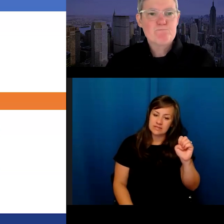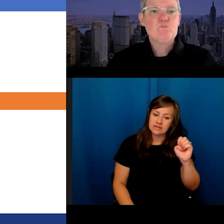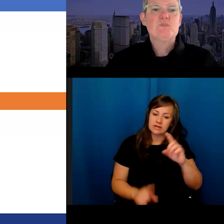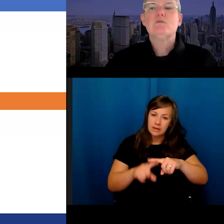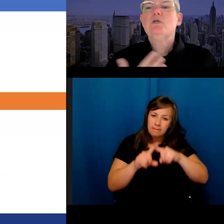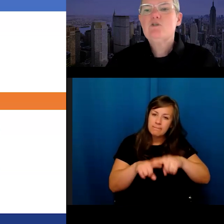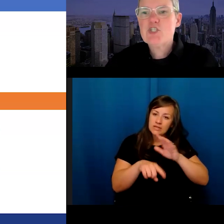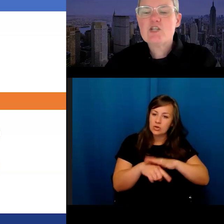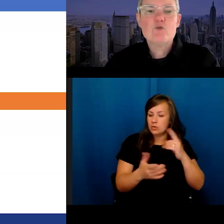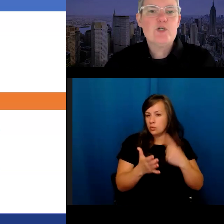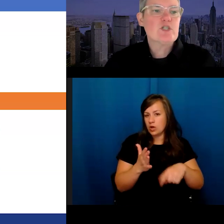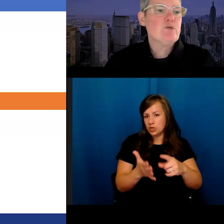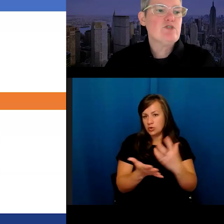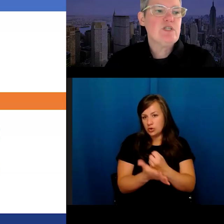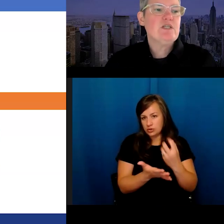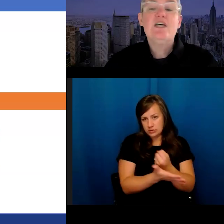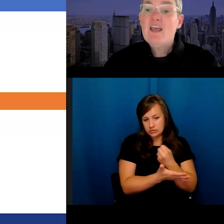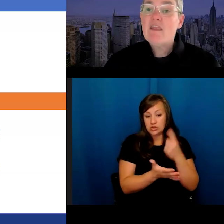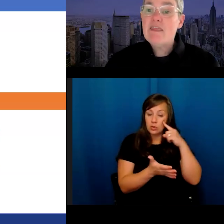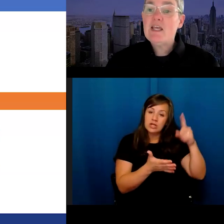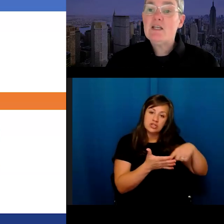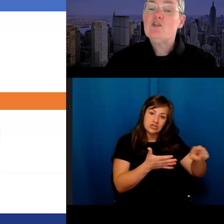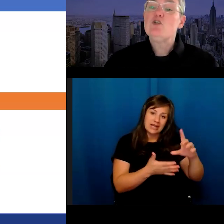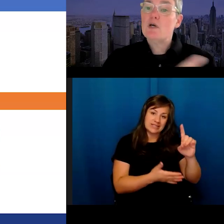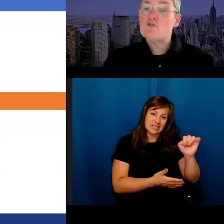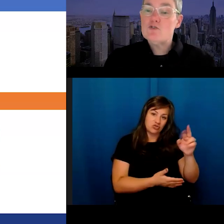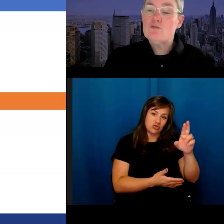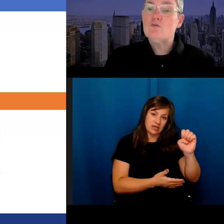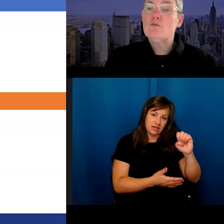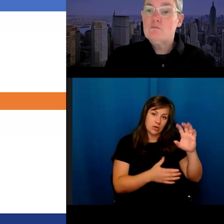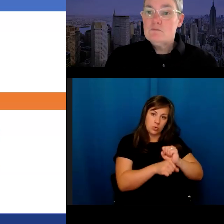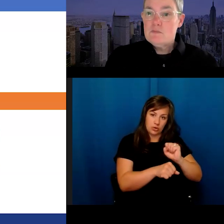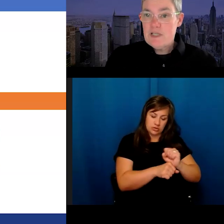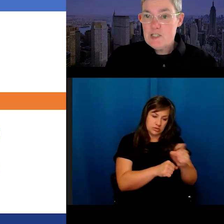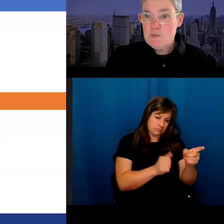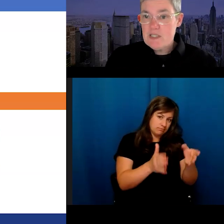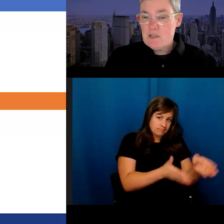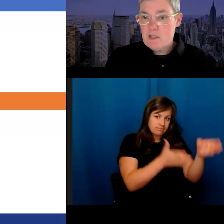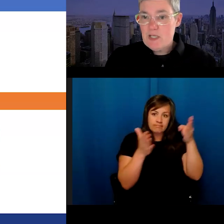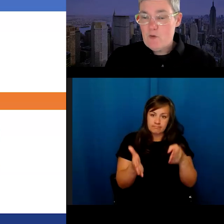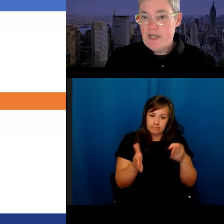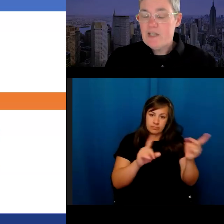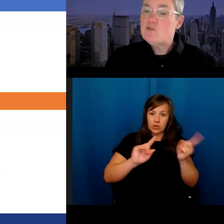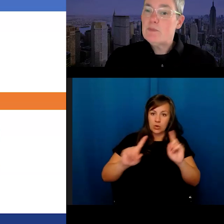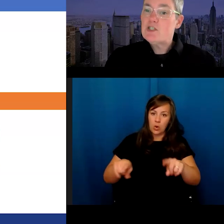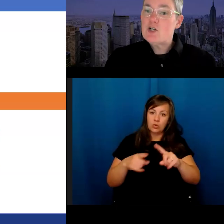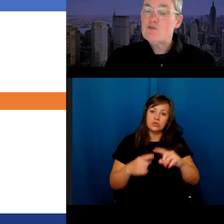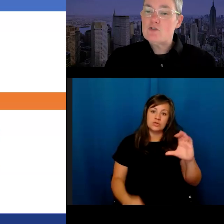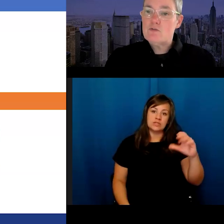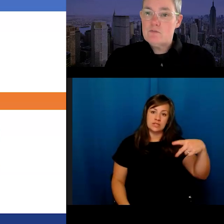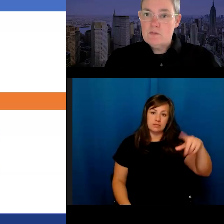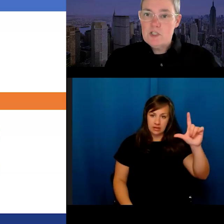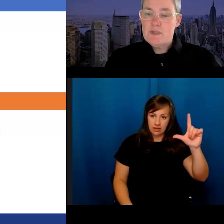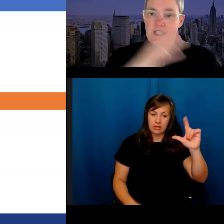earning. But check degree work, see what you need. Then you would go to the SPS CPL page. Remember I